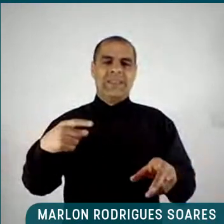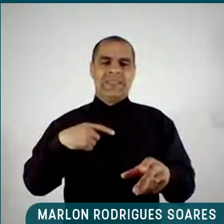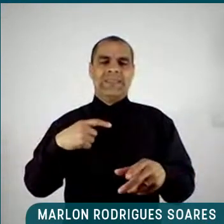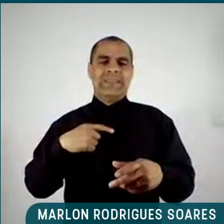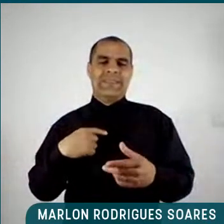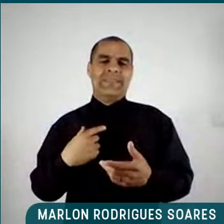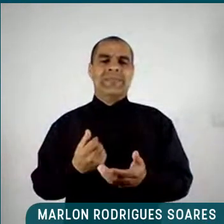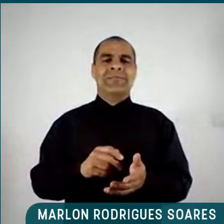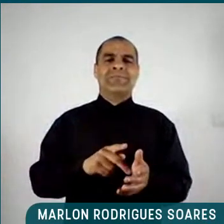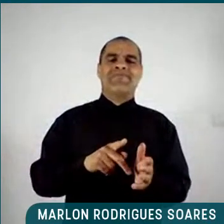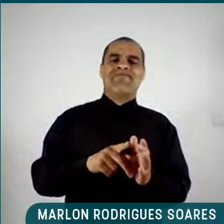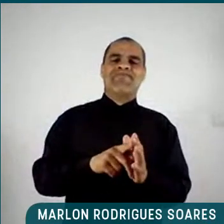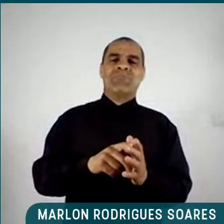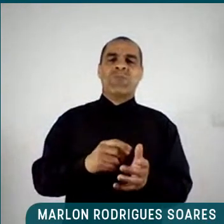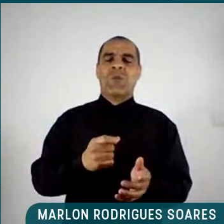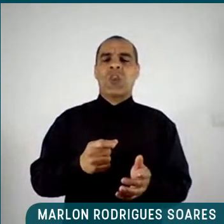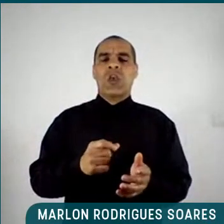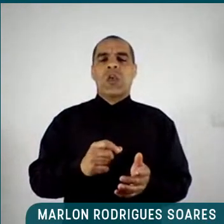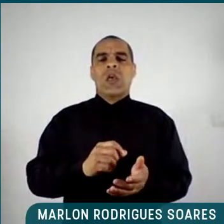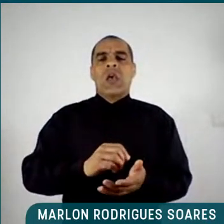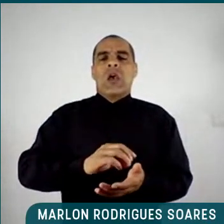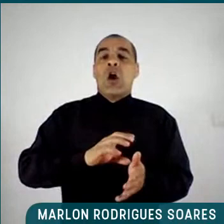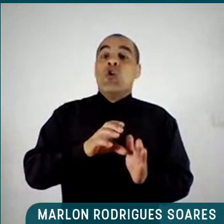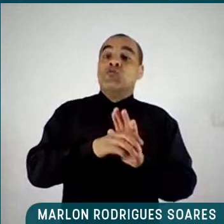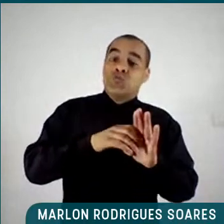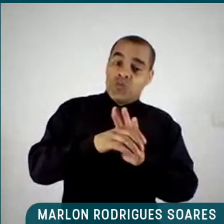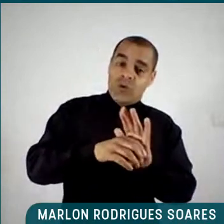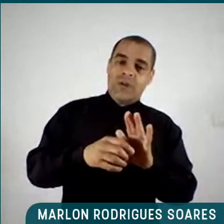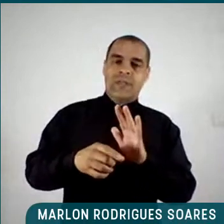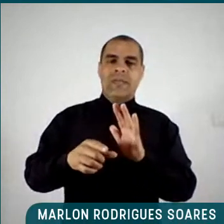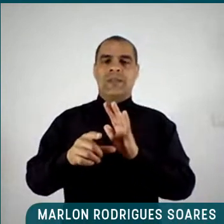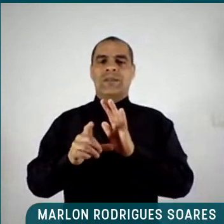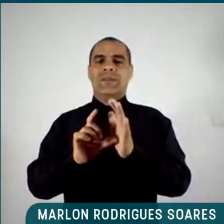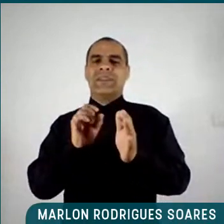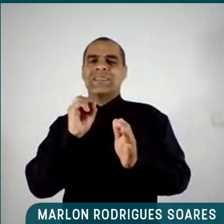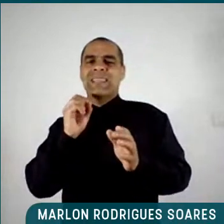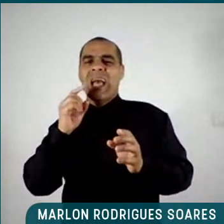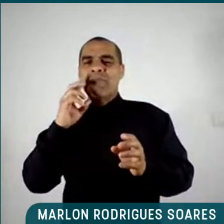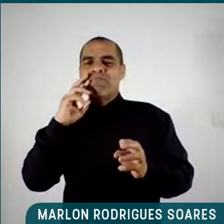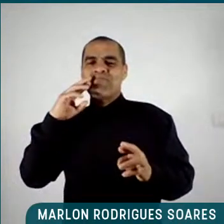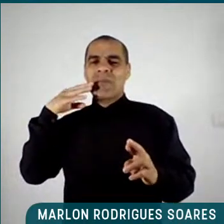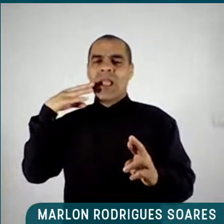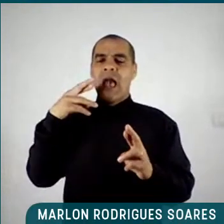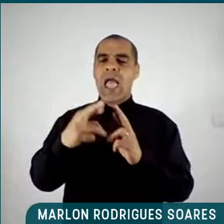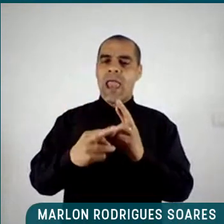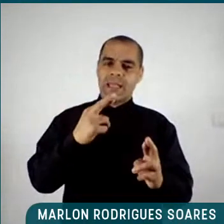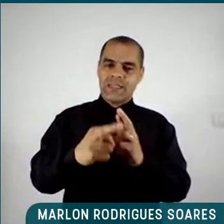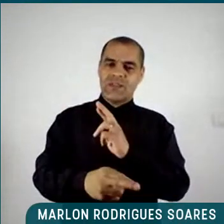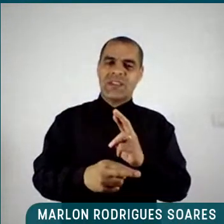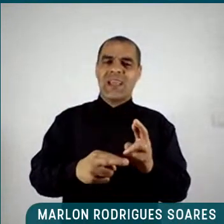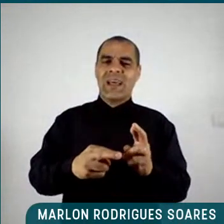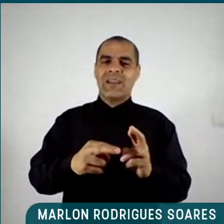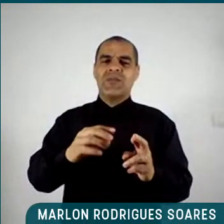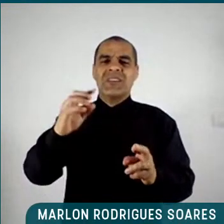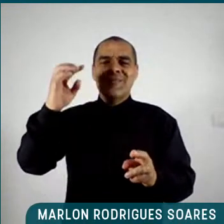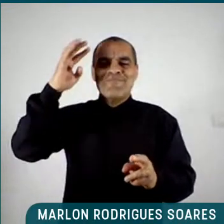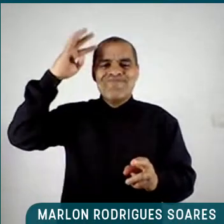universal thoughts that we create here. And some of the issues of gender are related